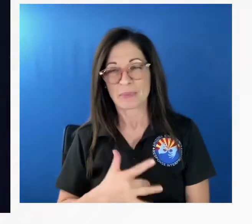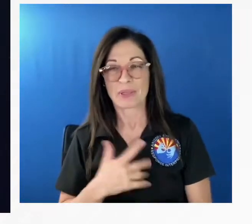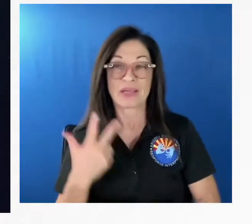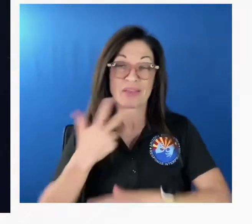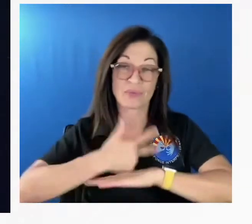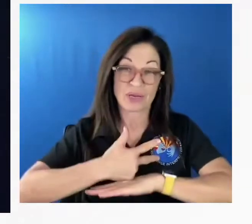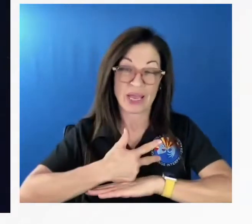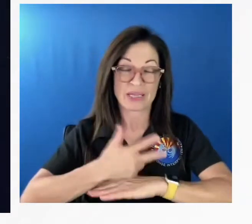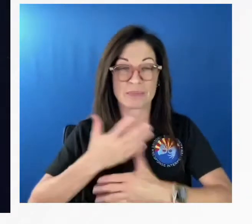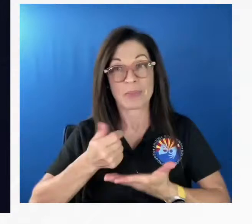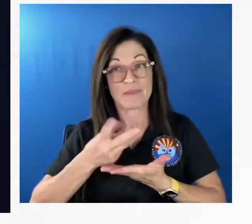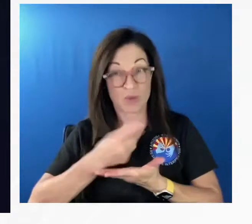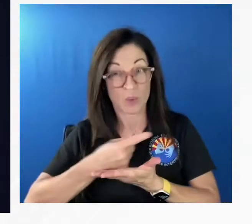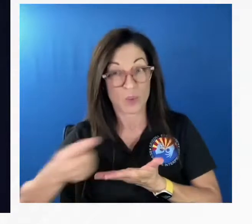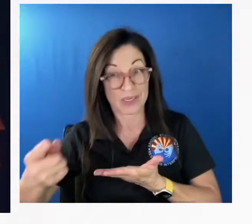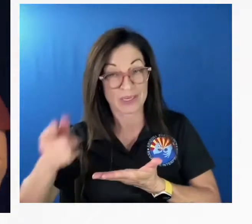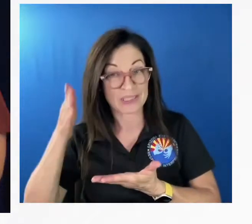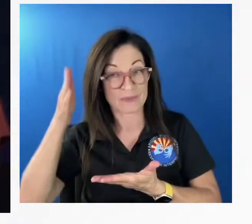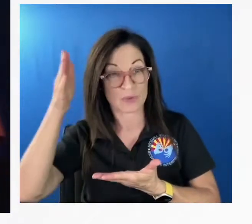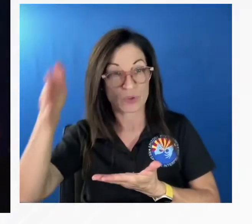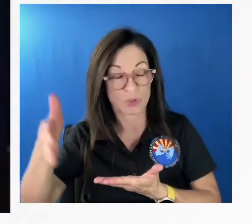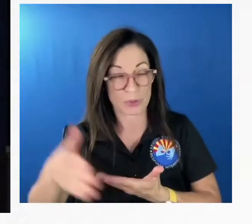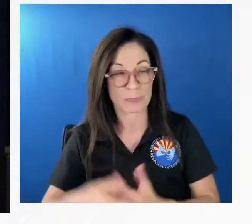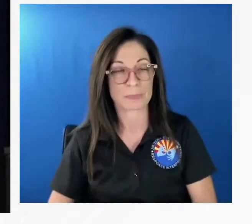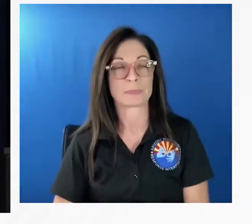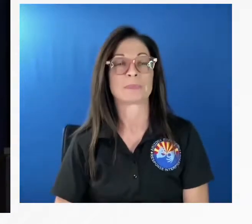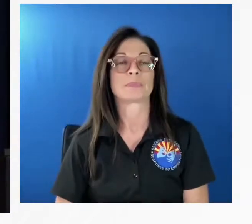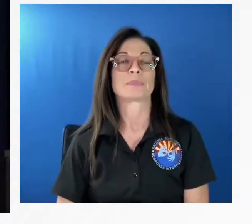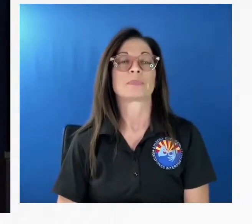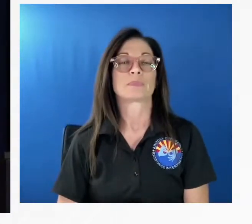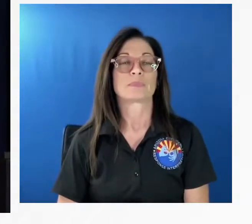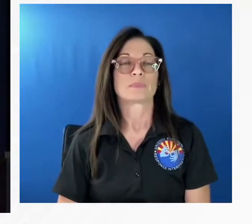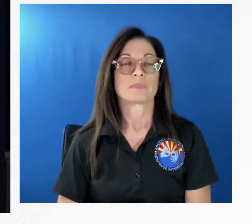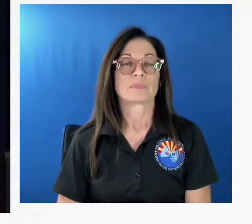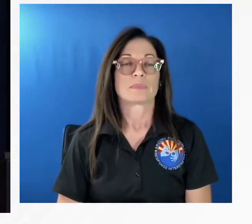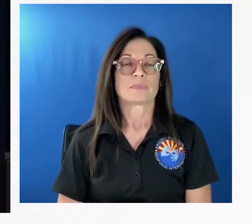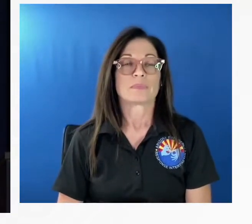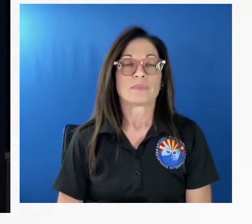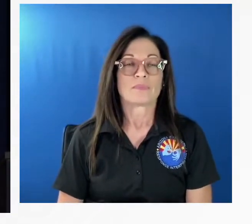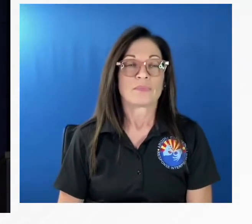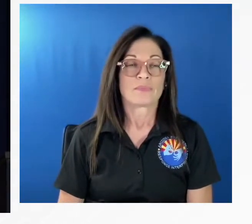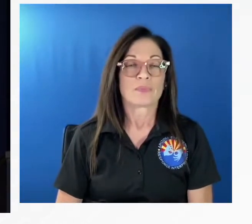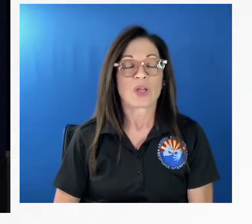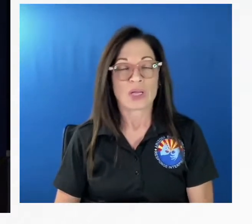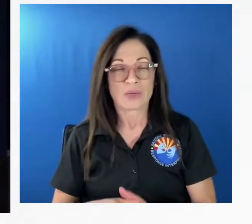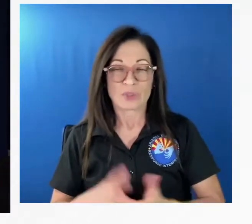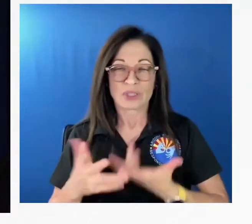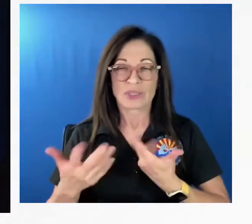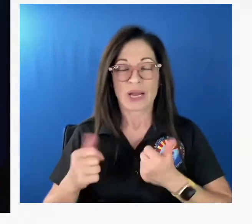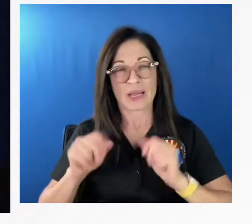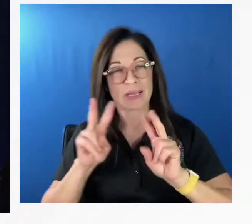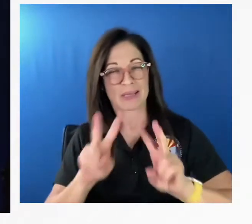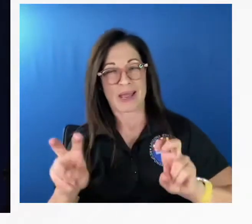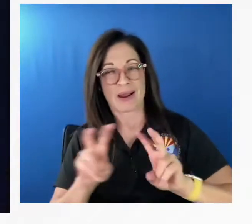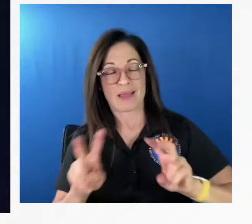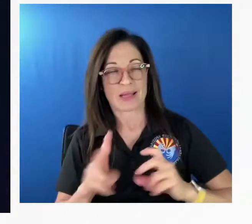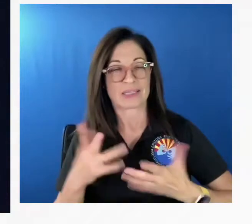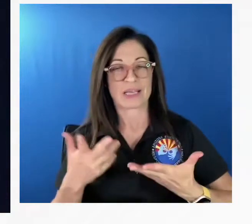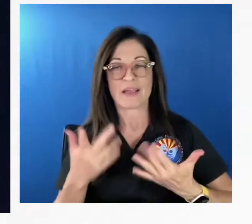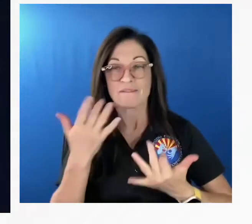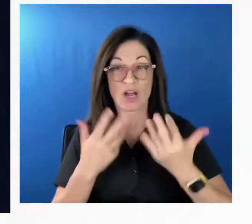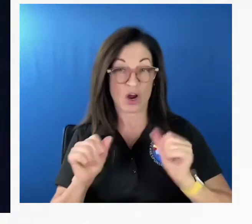a few weeks into the future, looking at fire potential. Some of the